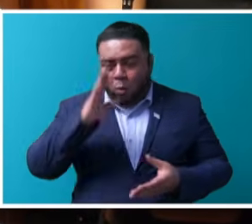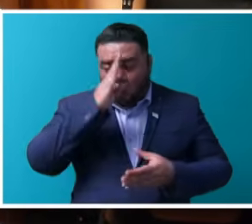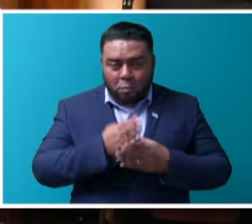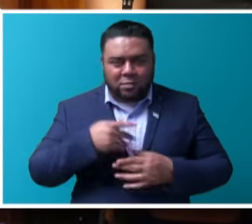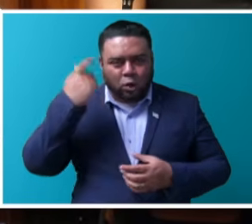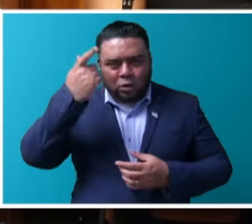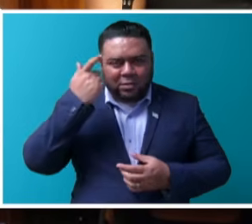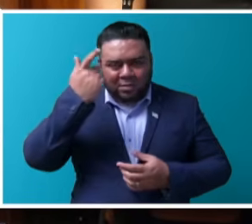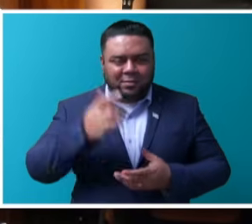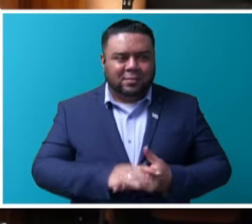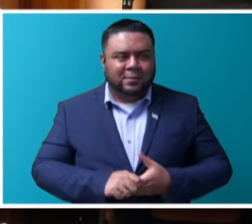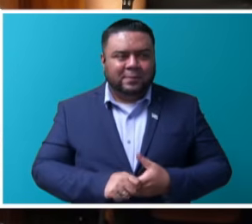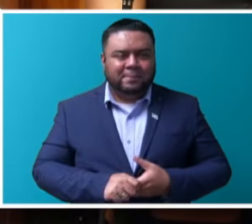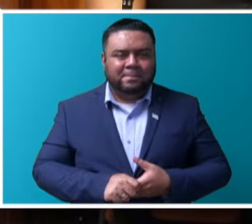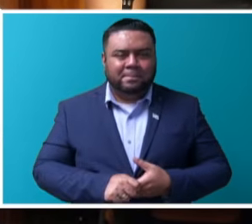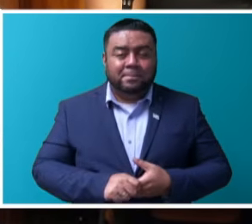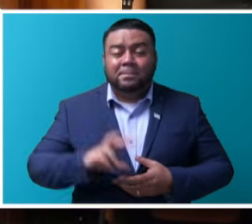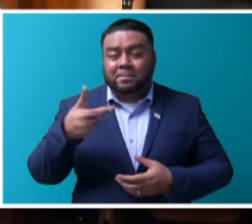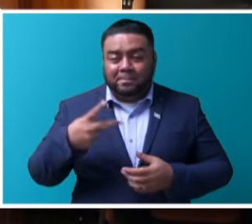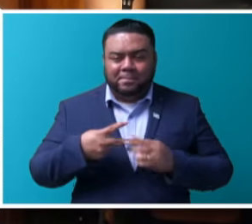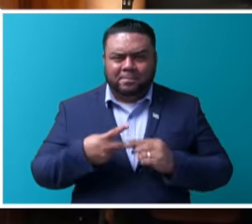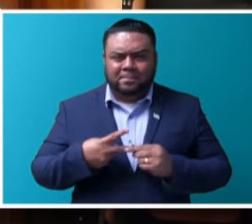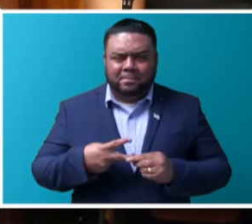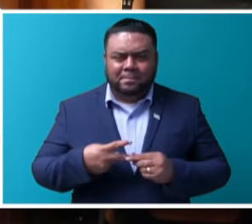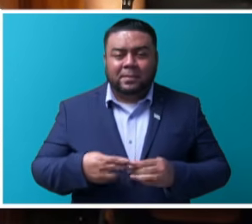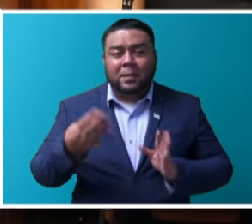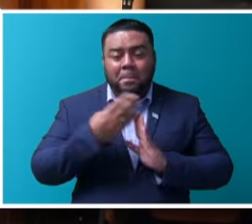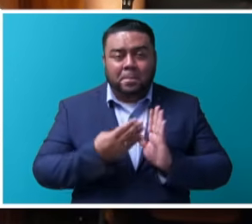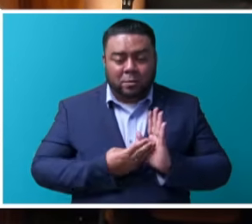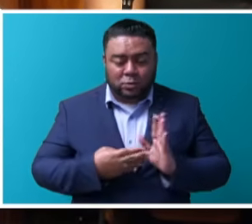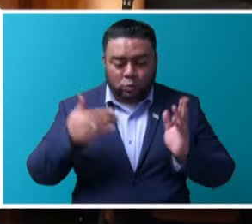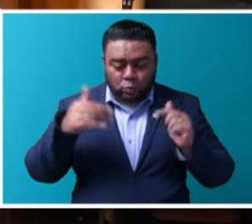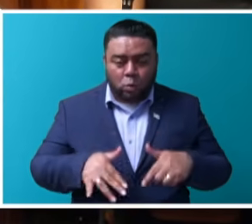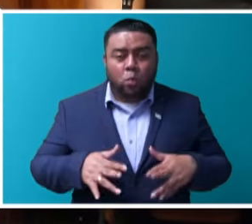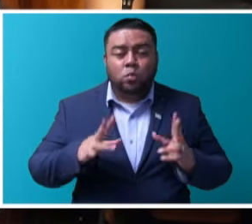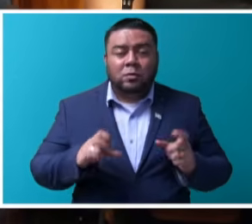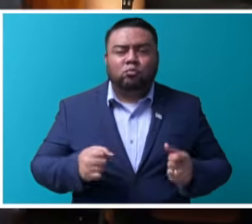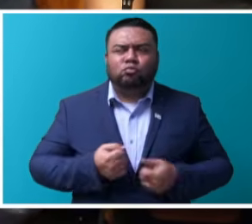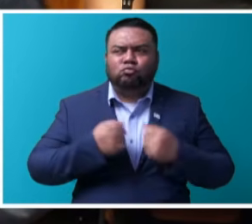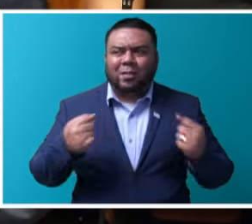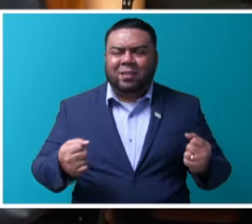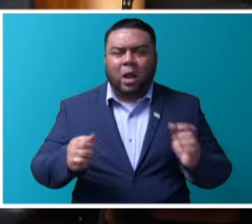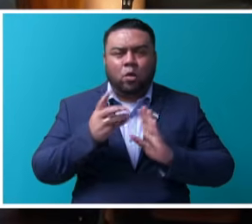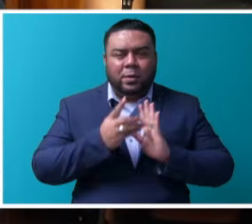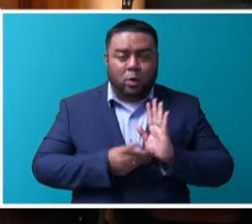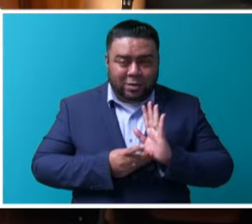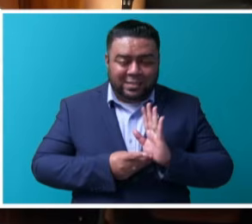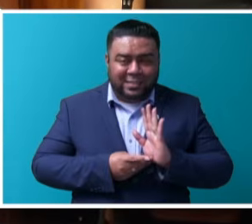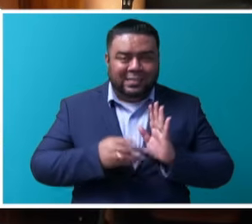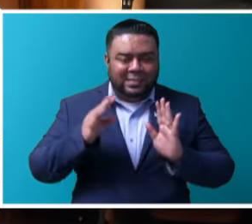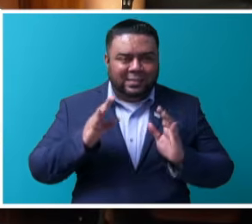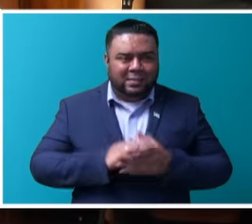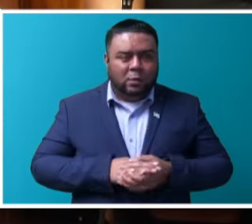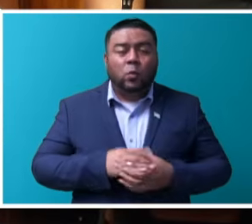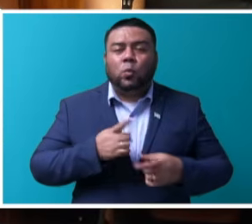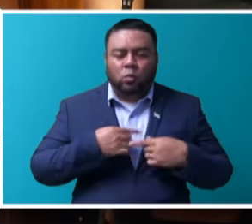concerns. Second, Mr. Speaker, the budget deepens our resolve to strengthen our democratic institutions. We